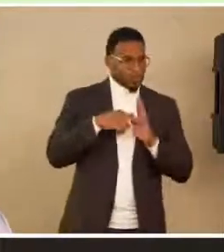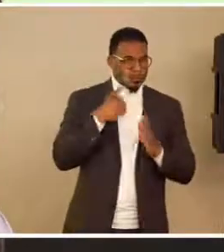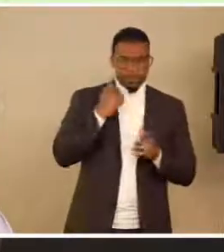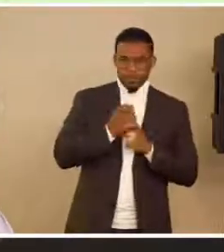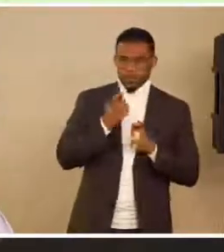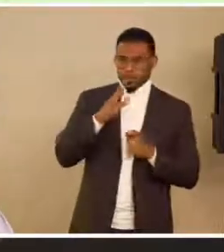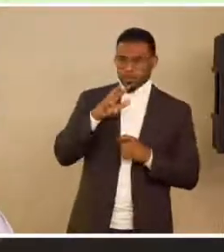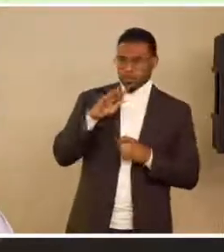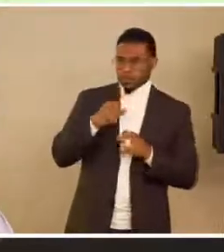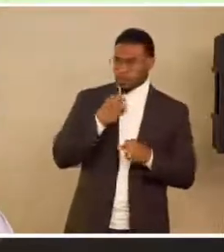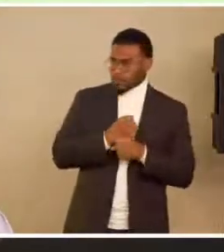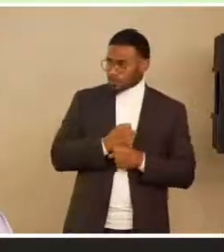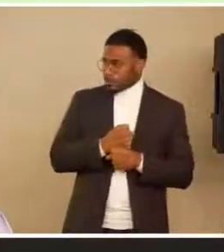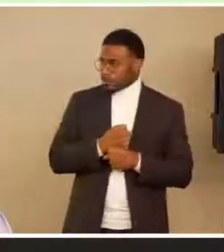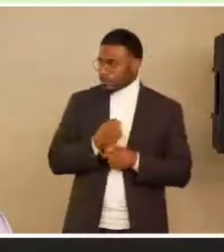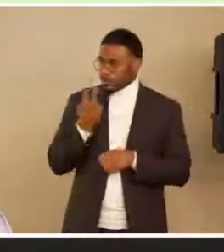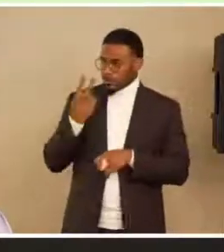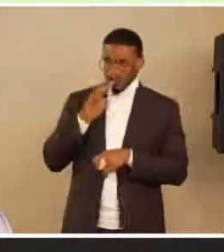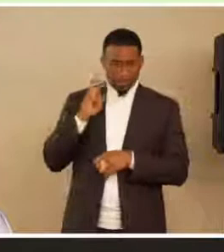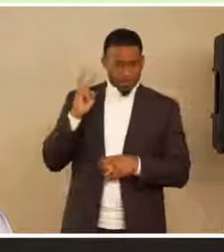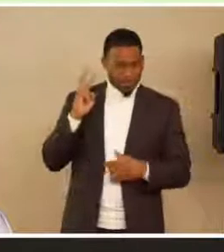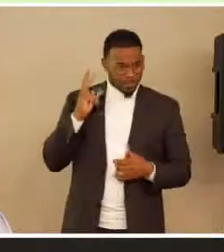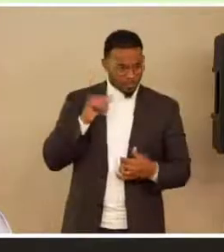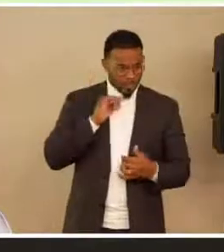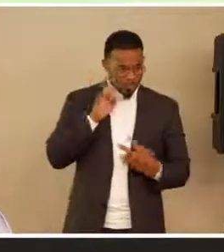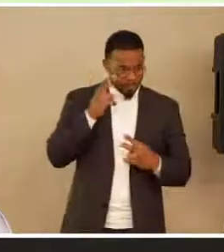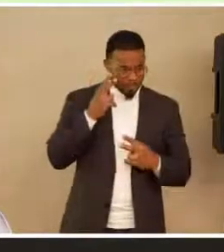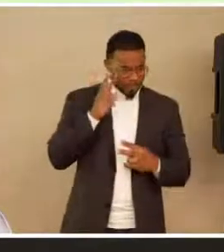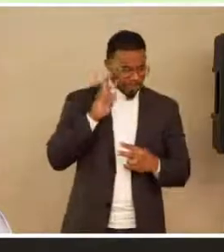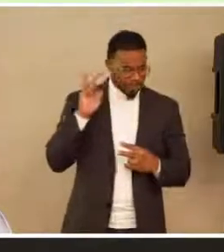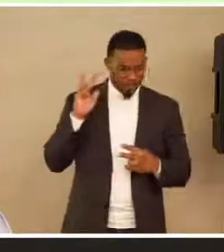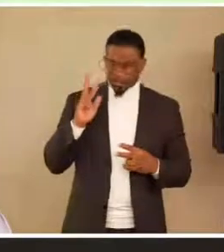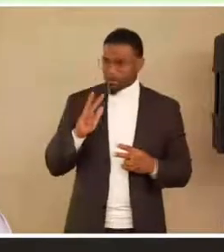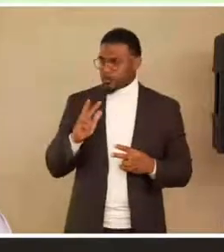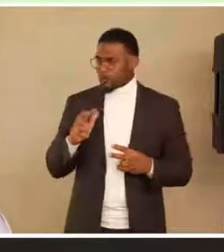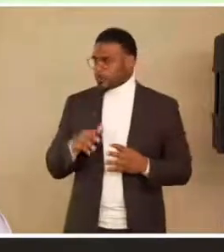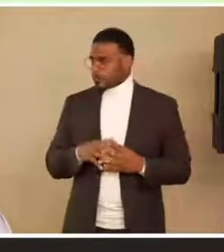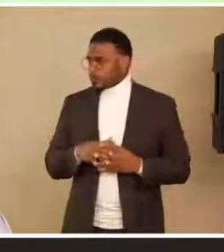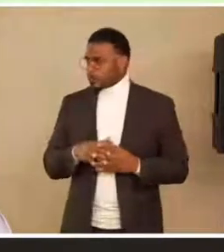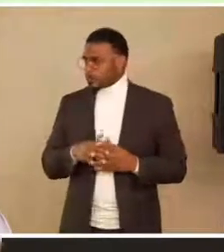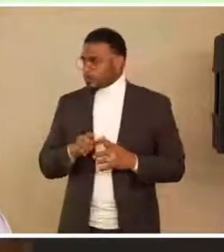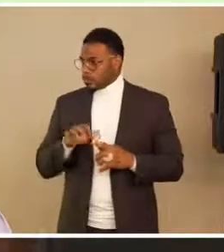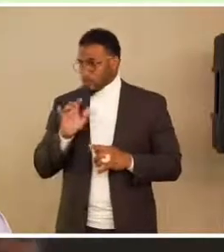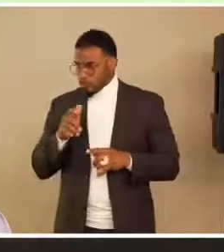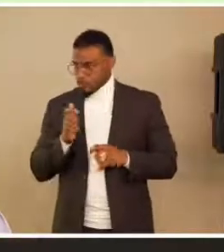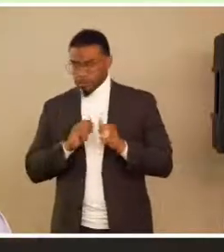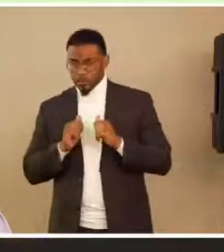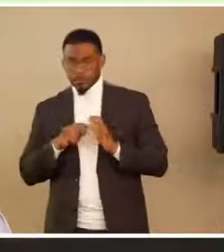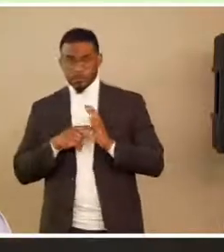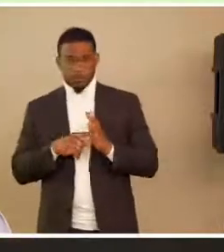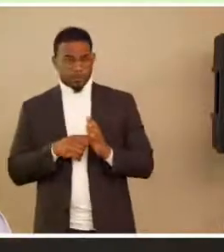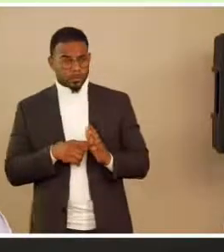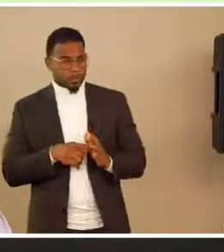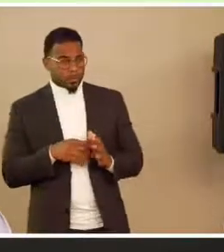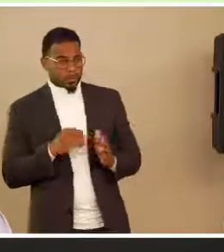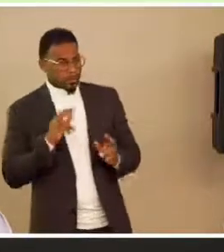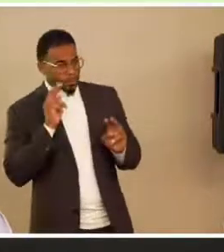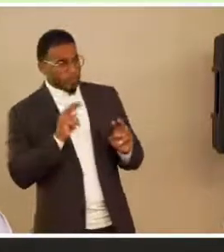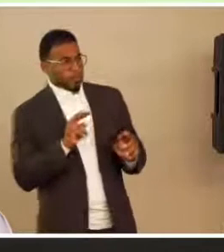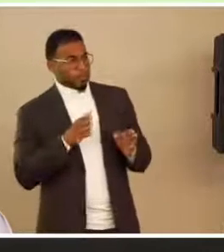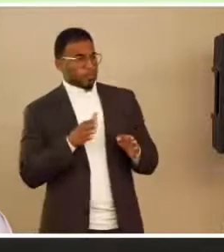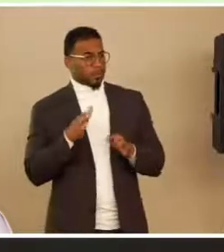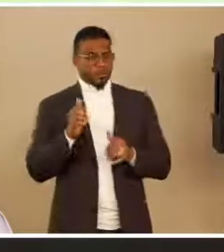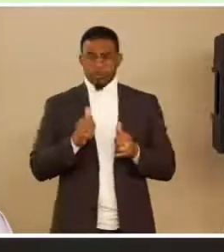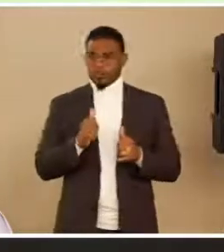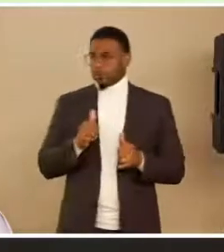just celebrated 35 years like 2 days ago, if I'm not mistaken, or 3 days ago, when that show premiered, and looking at the